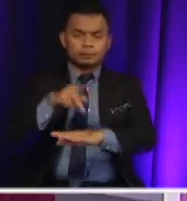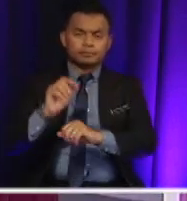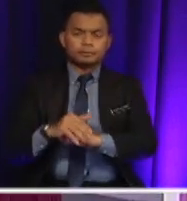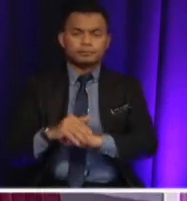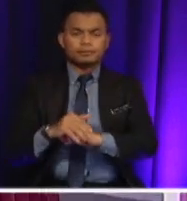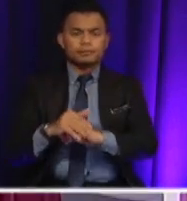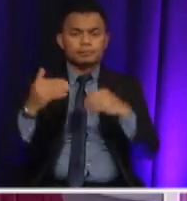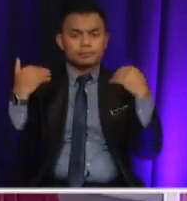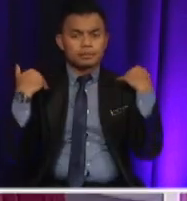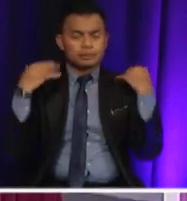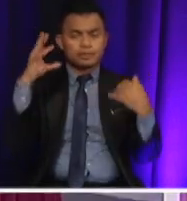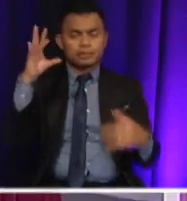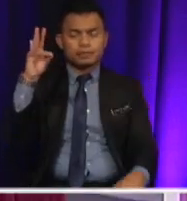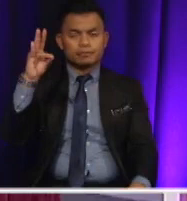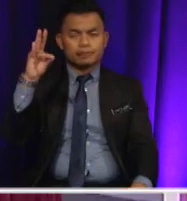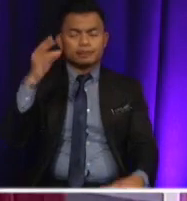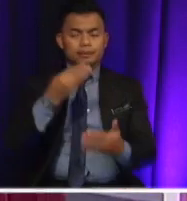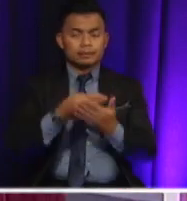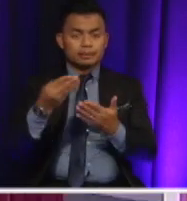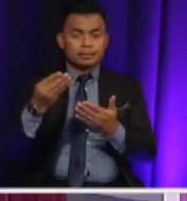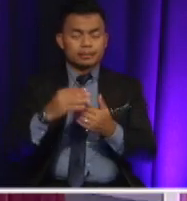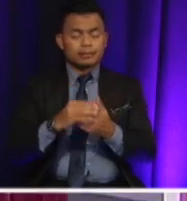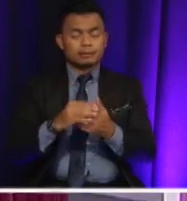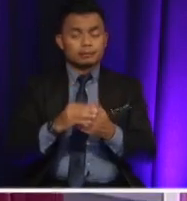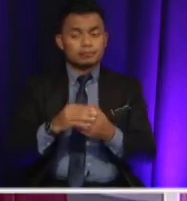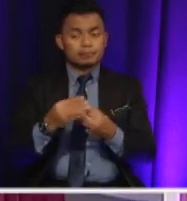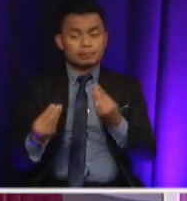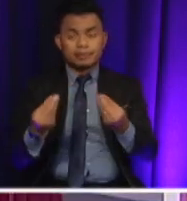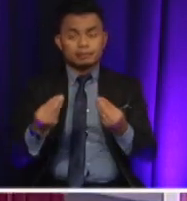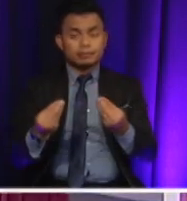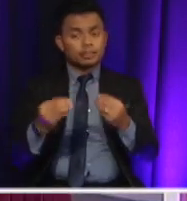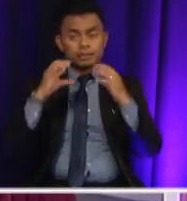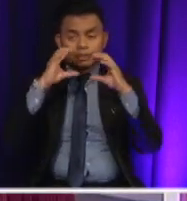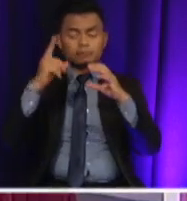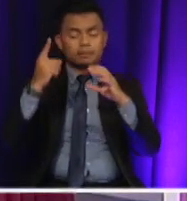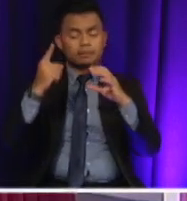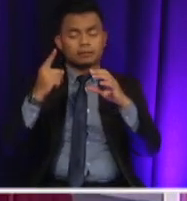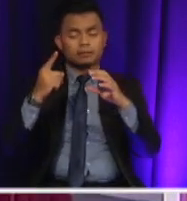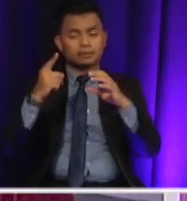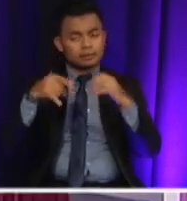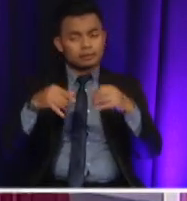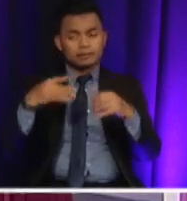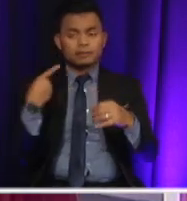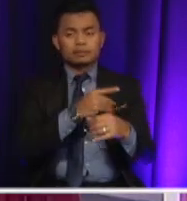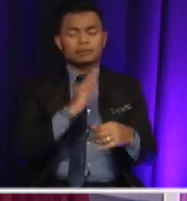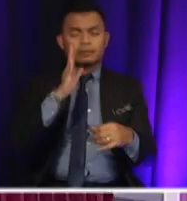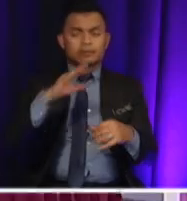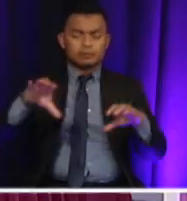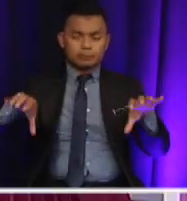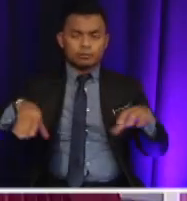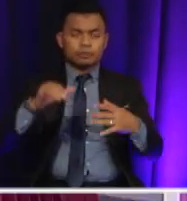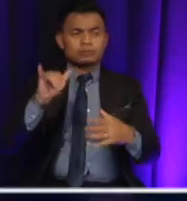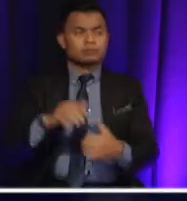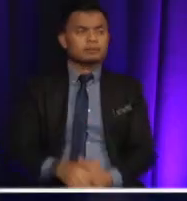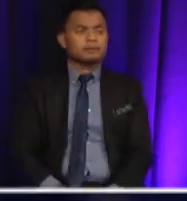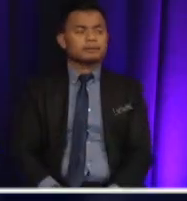7 things or items that are mentioned. You can just tell me 7. Okay. And we will go through it together. All right. All right? Okay, are we ready, Tivia?